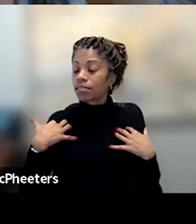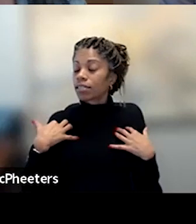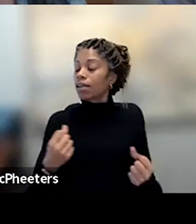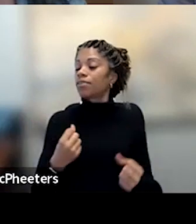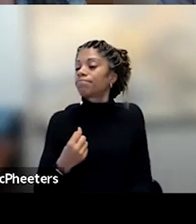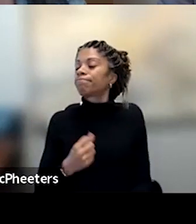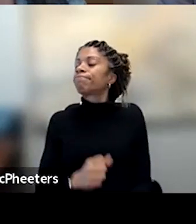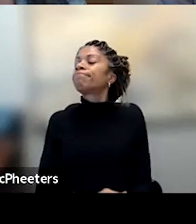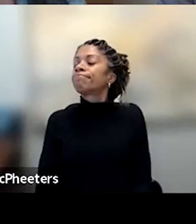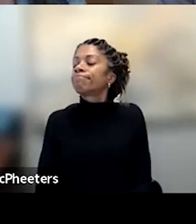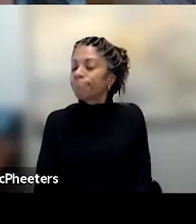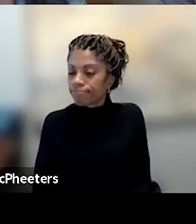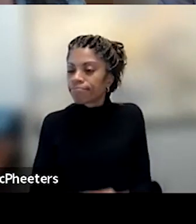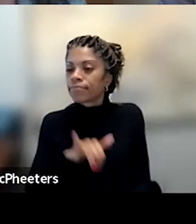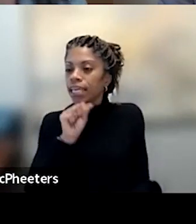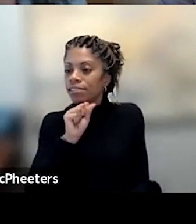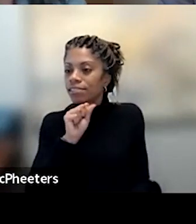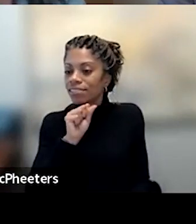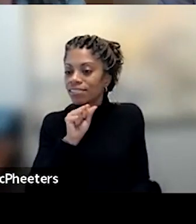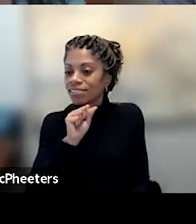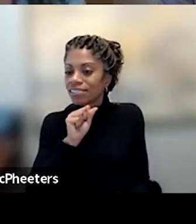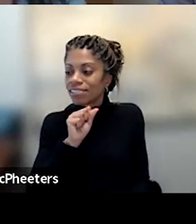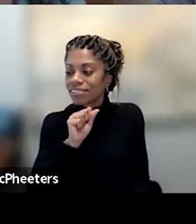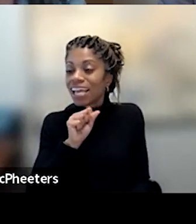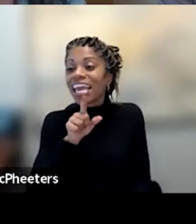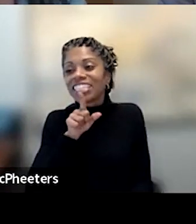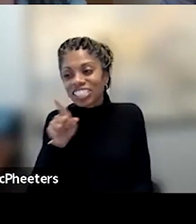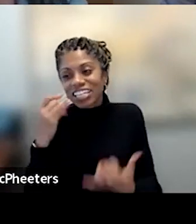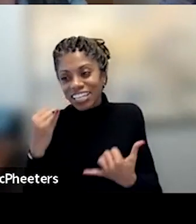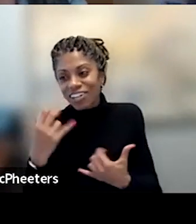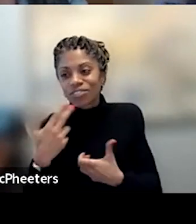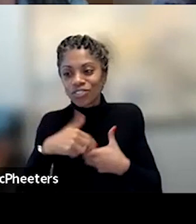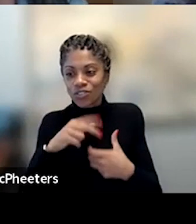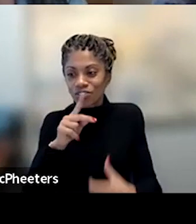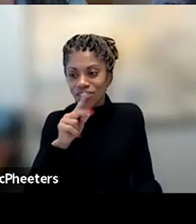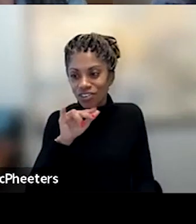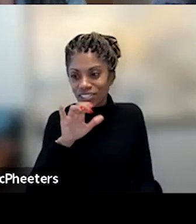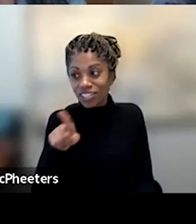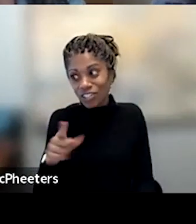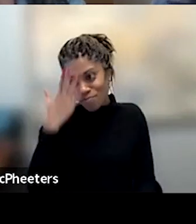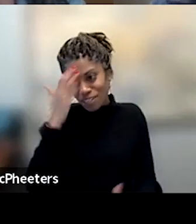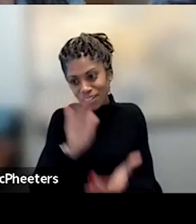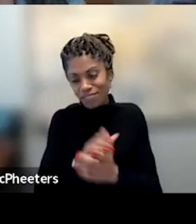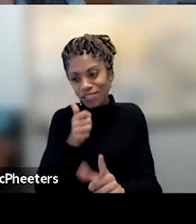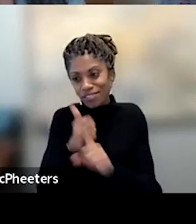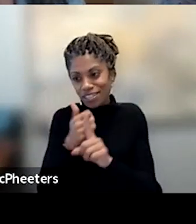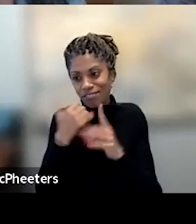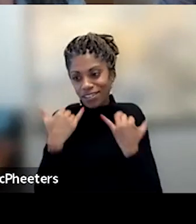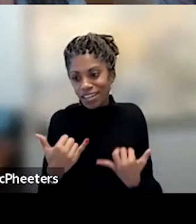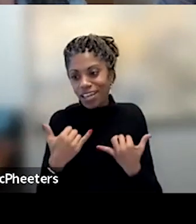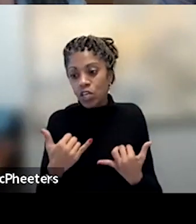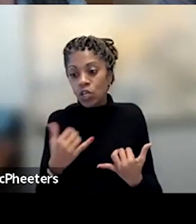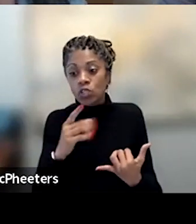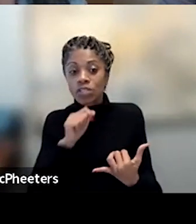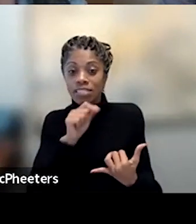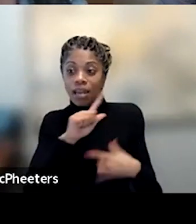been with Kresge for several years and she agrees, like, yeah, okay, yeah, we really are. So I think it's being true to not just putting this content up on